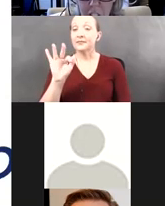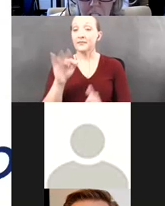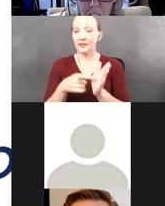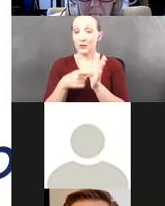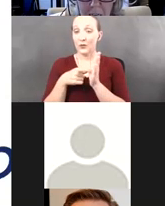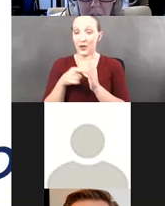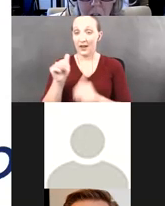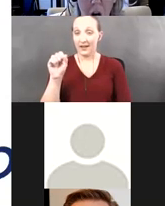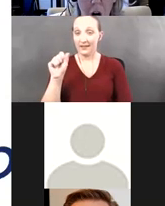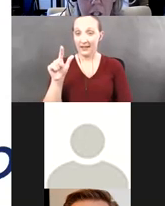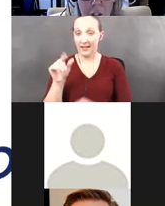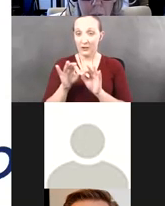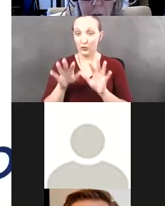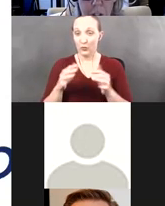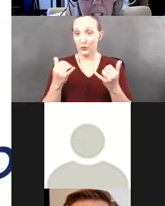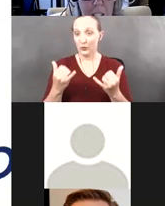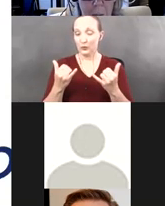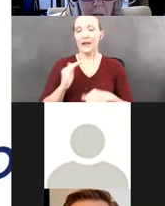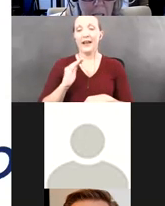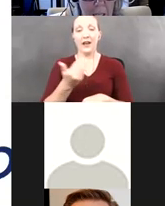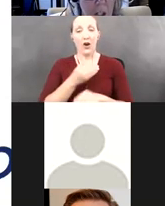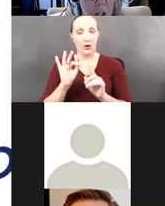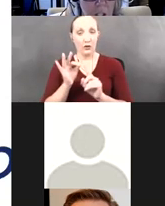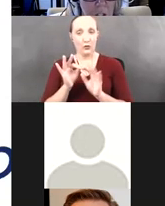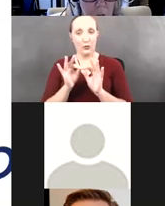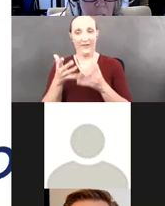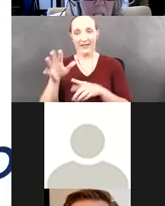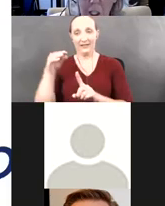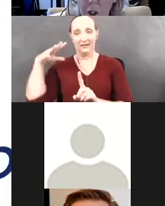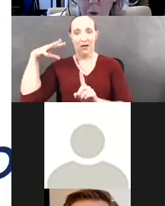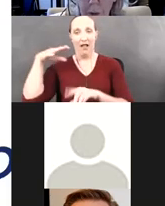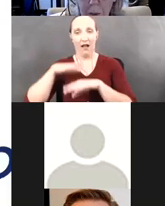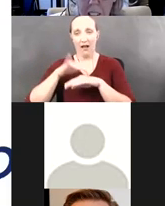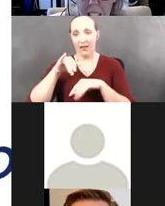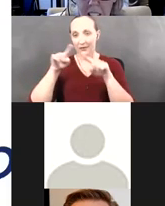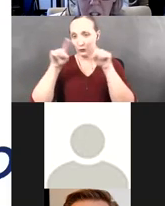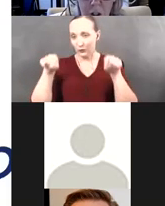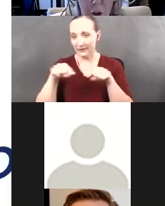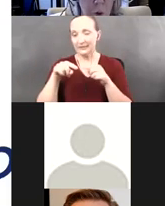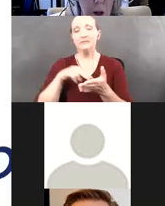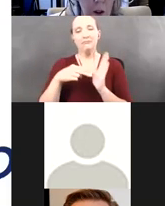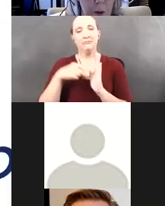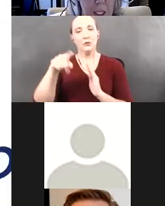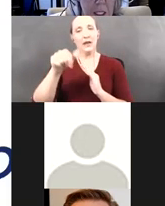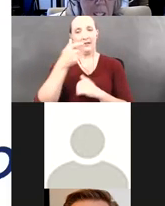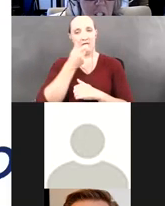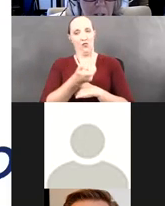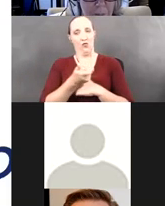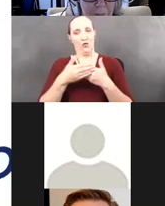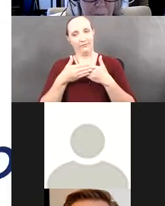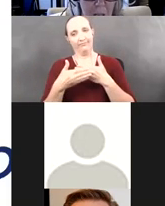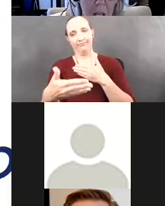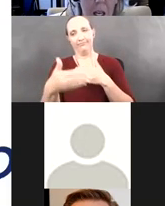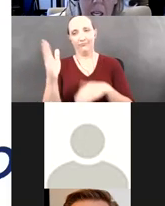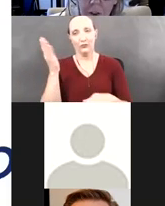Spanish, interpretation español. today, Si our necesita interpreter is interpretación, spotlighted on the screen lenguaje por and you will be signos, able el to see her intérprete está throughout the enfocado en la presentation. pantalla